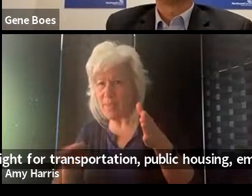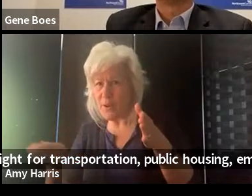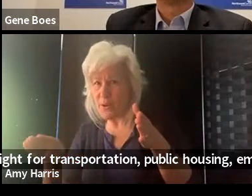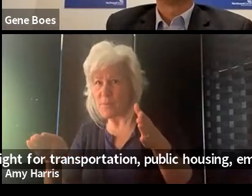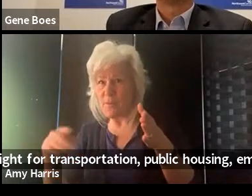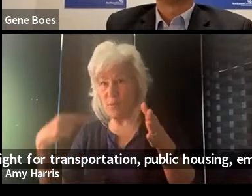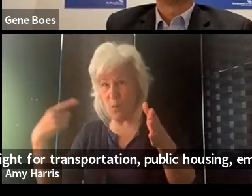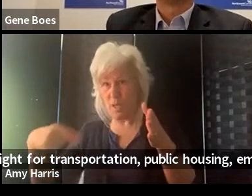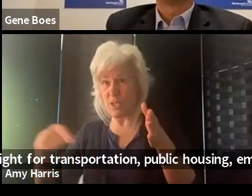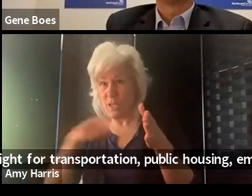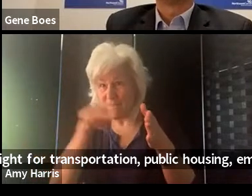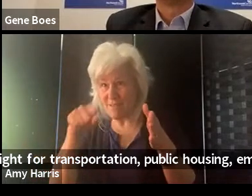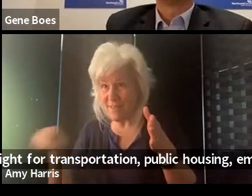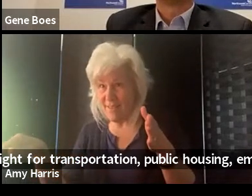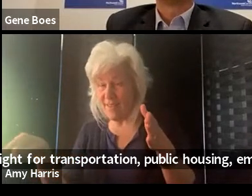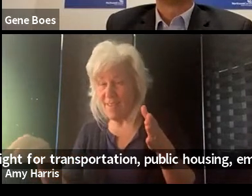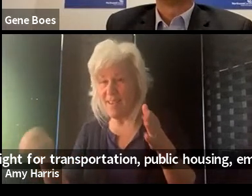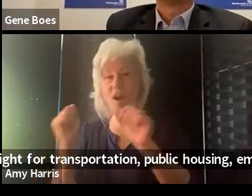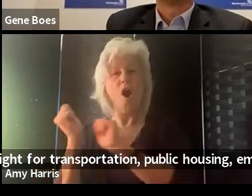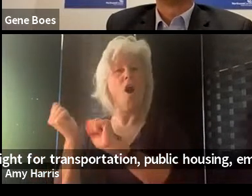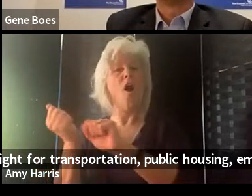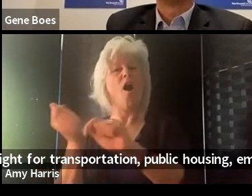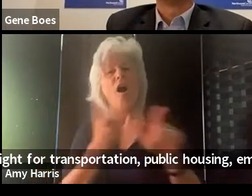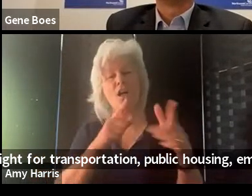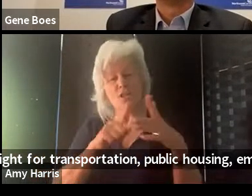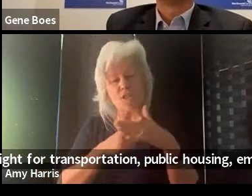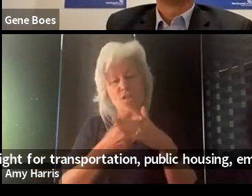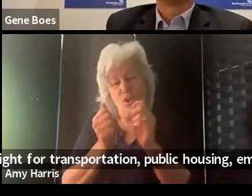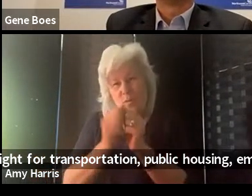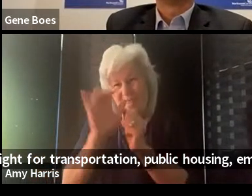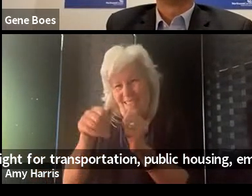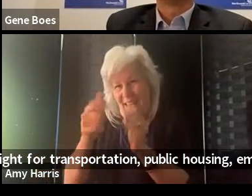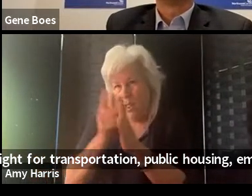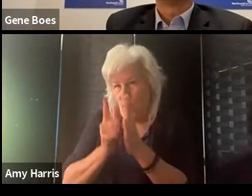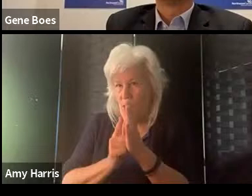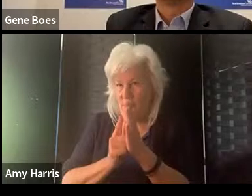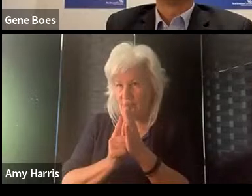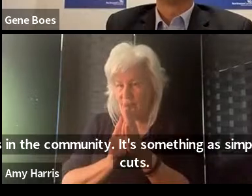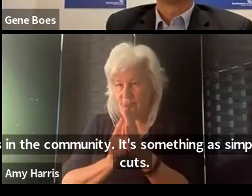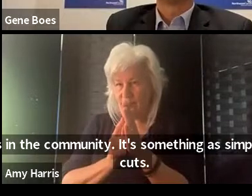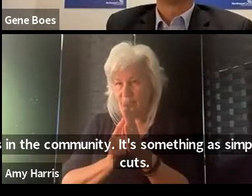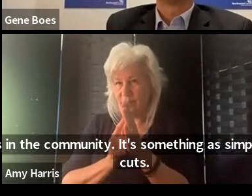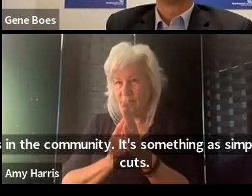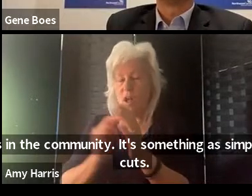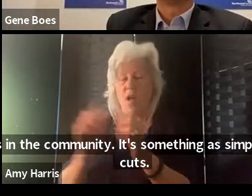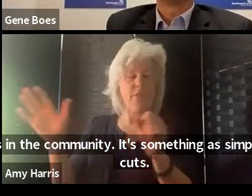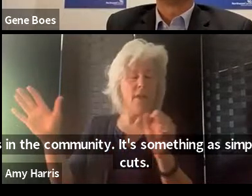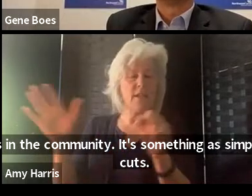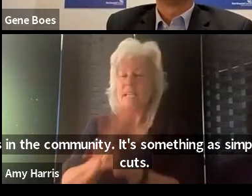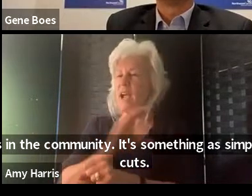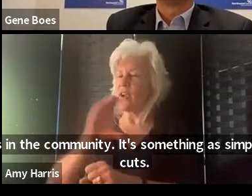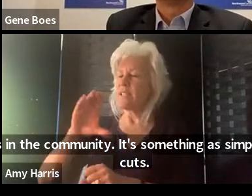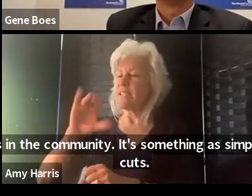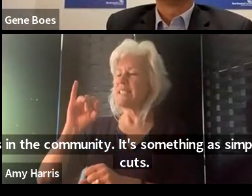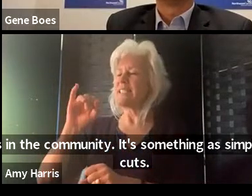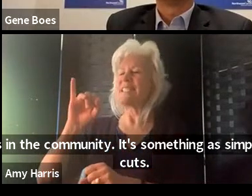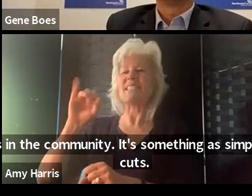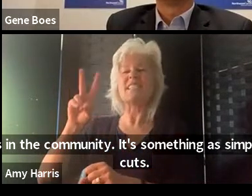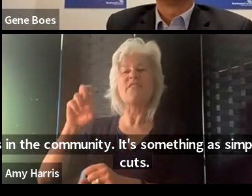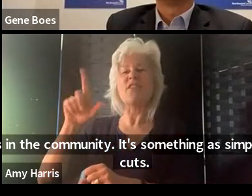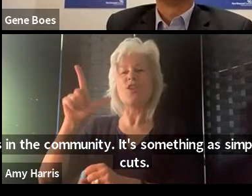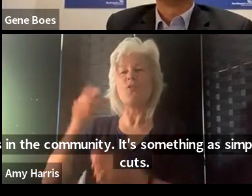all generated from this law. The entire civil rights movement